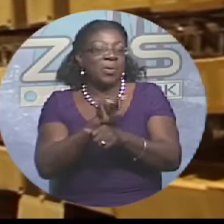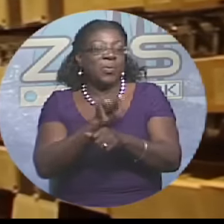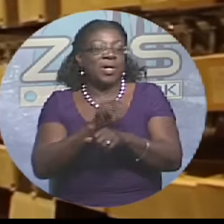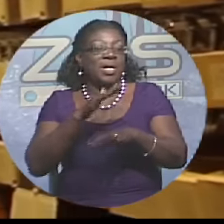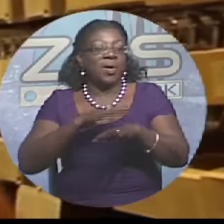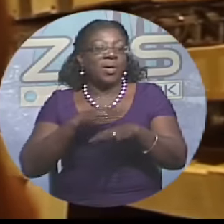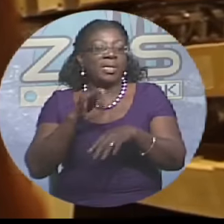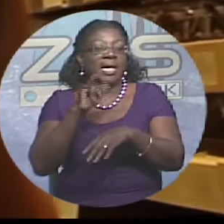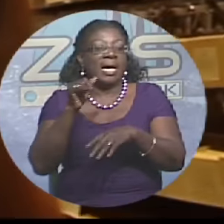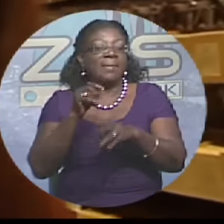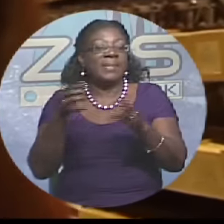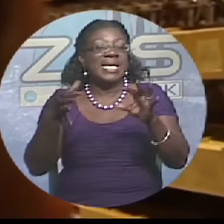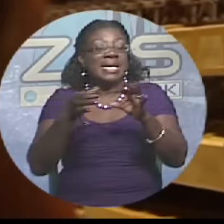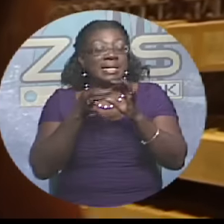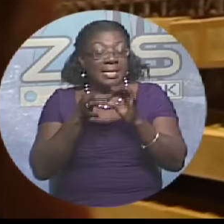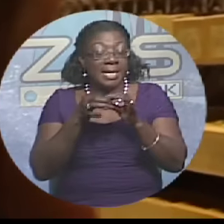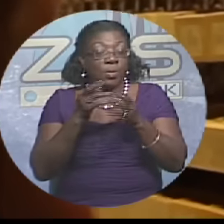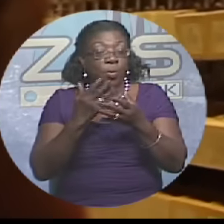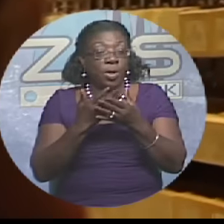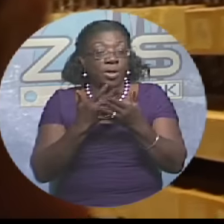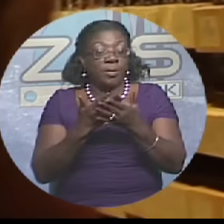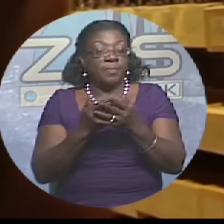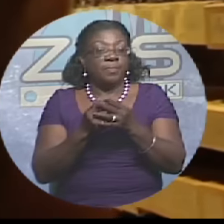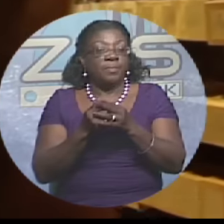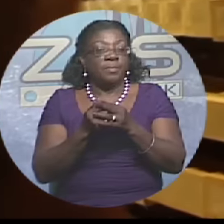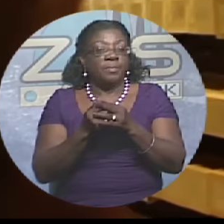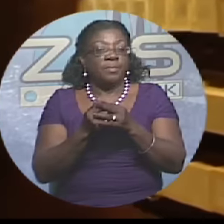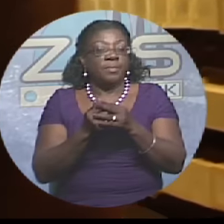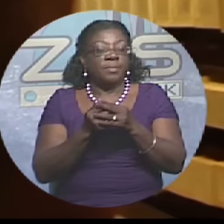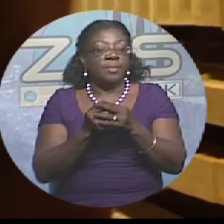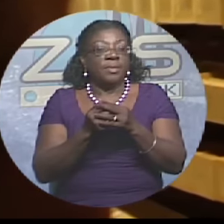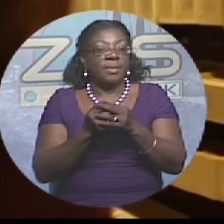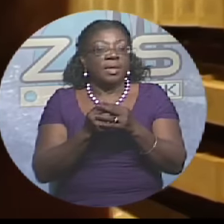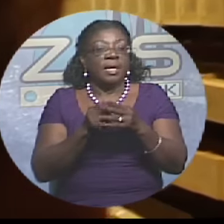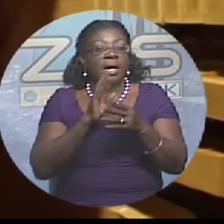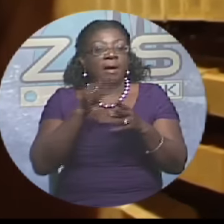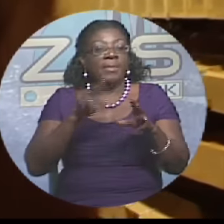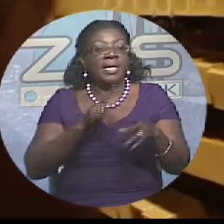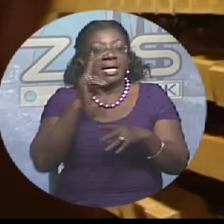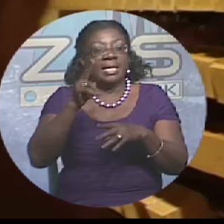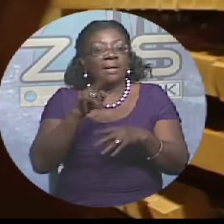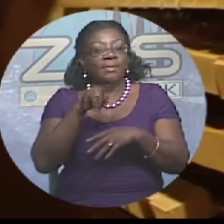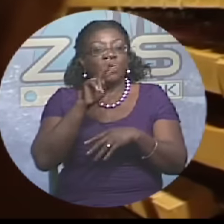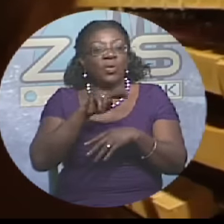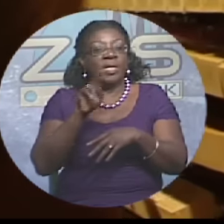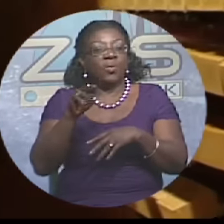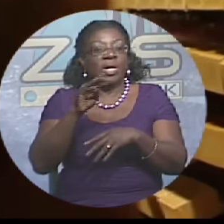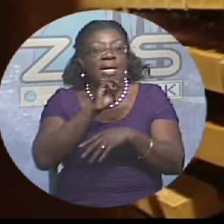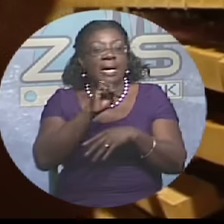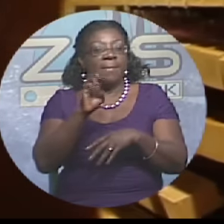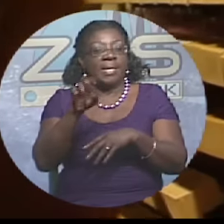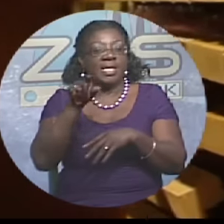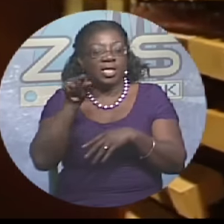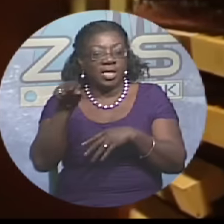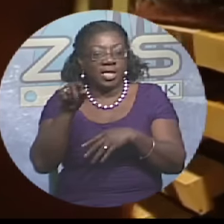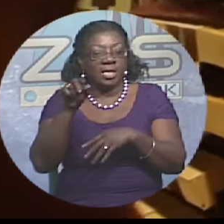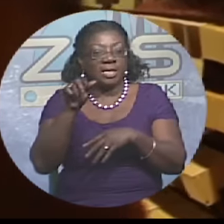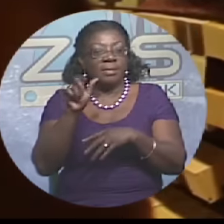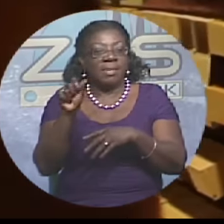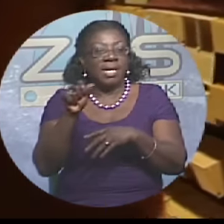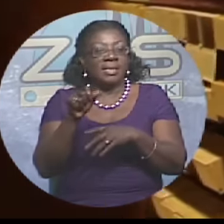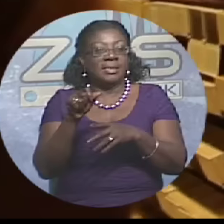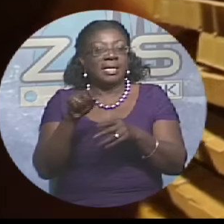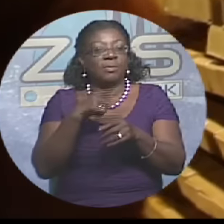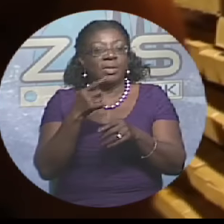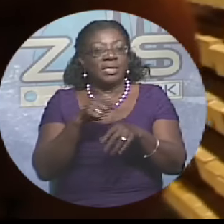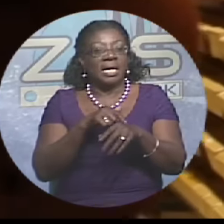network. It can encounter up to, I've been getting up to 21 megs at times, and it's beautiful. I